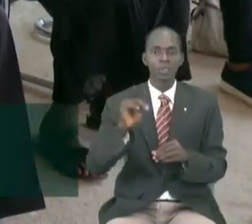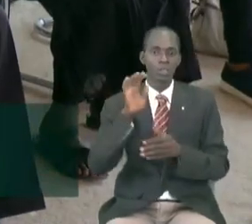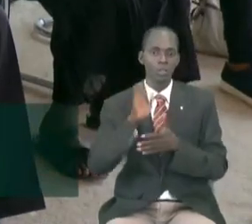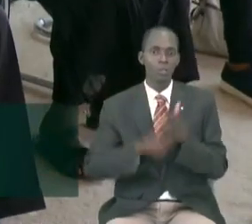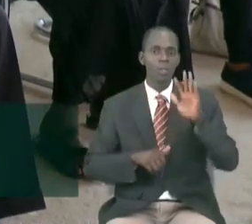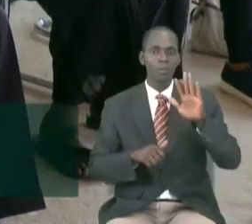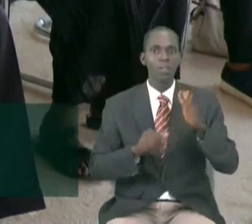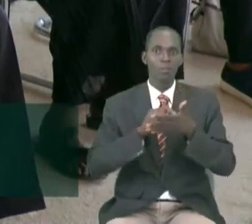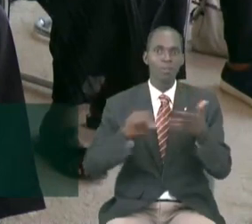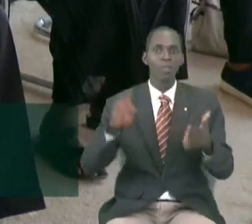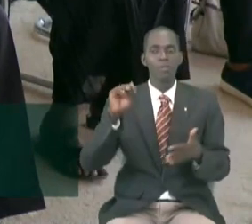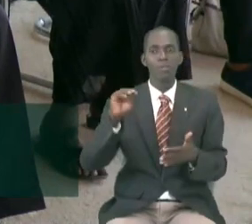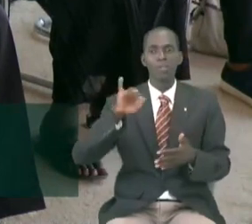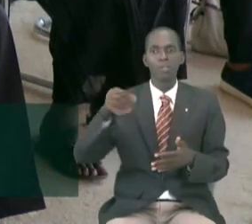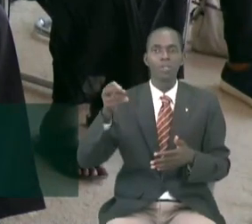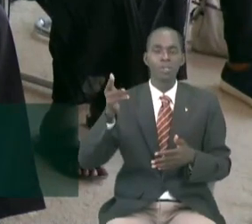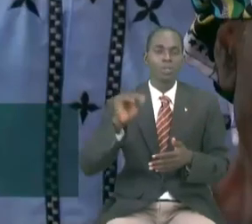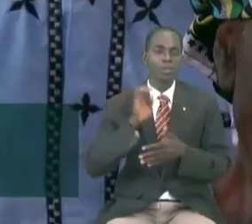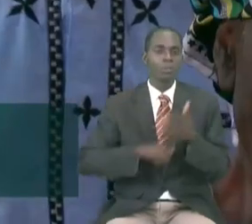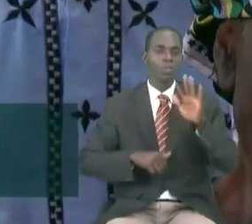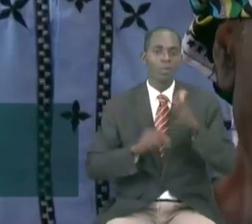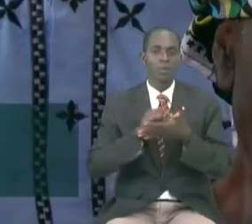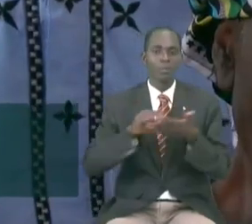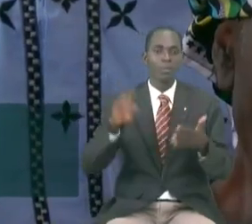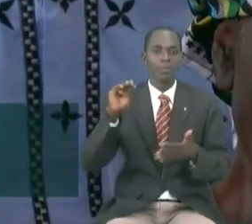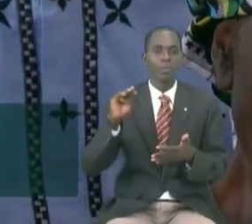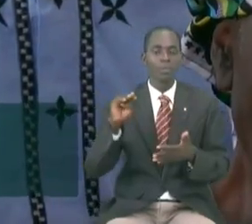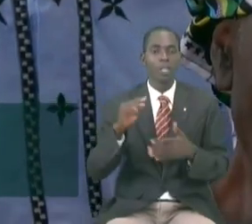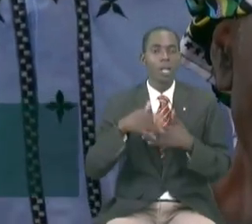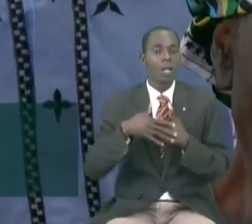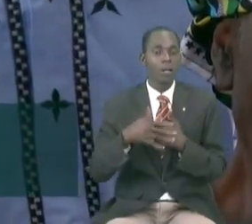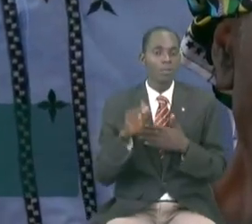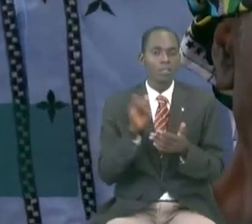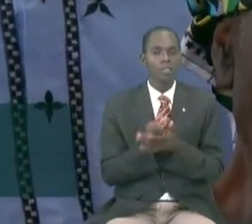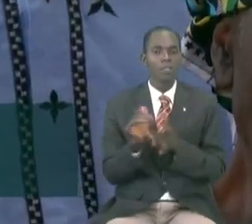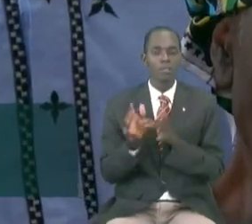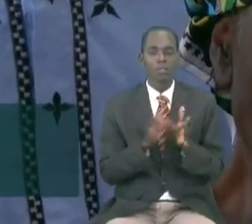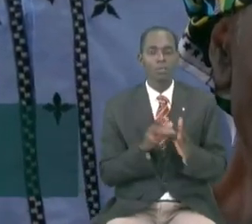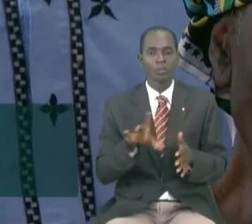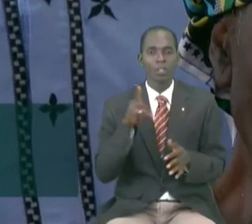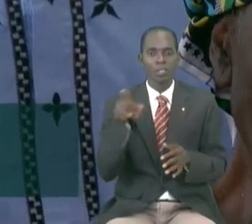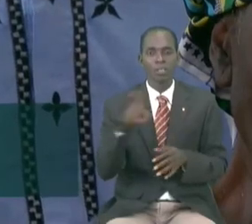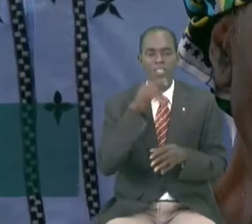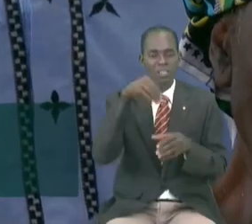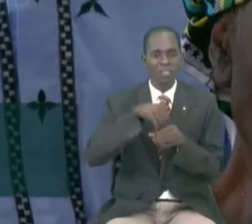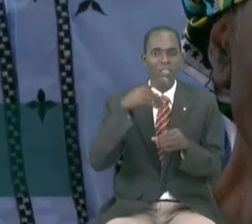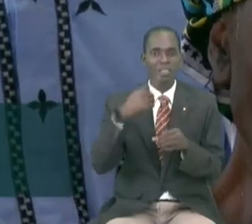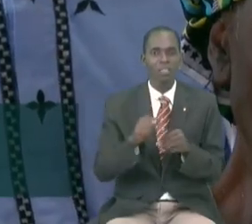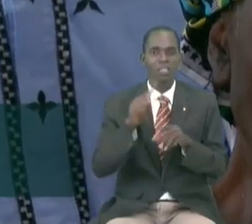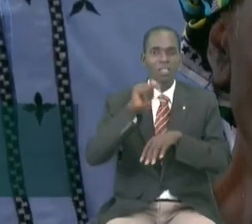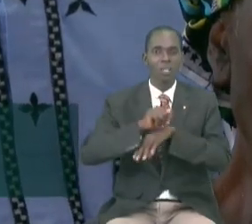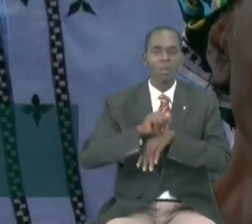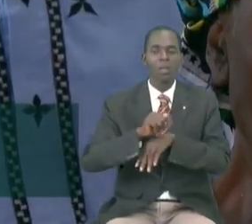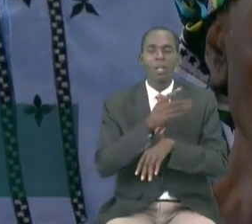the temple and said unto him, behold, thou art made whole. Sin